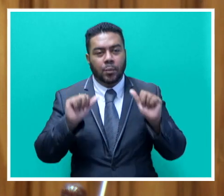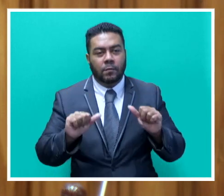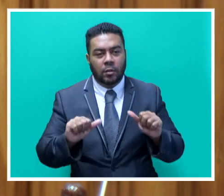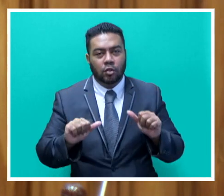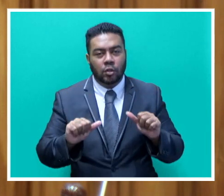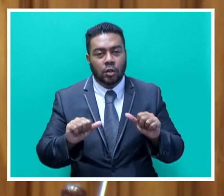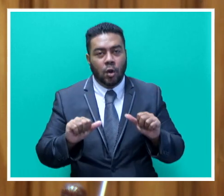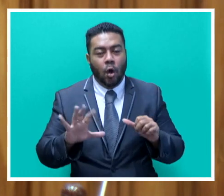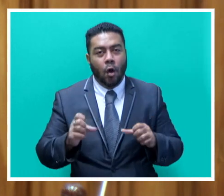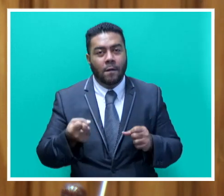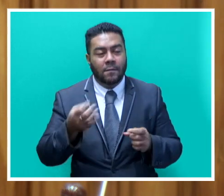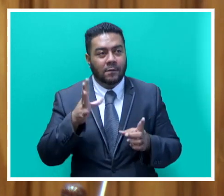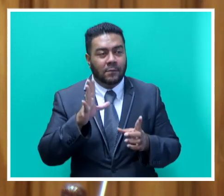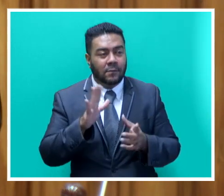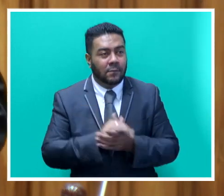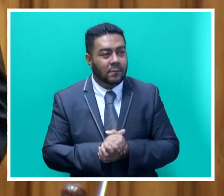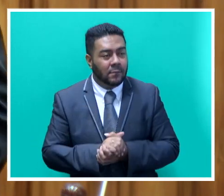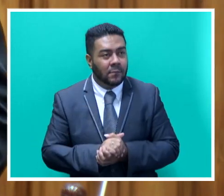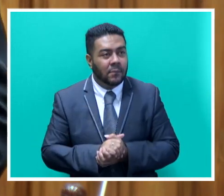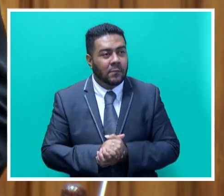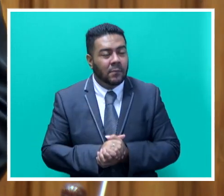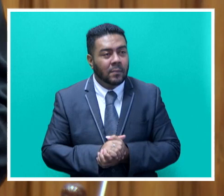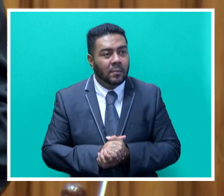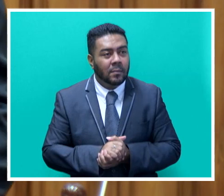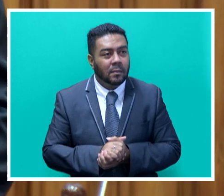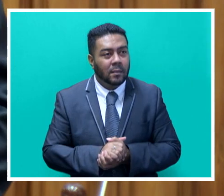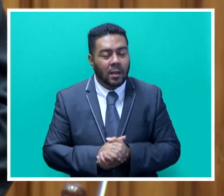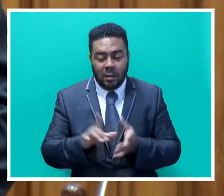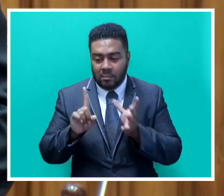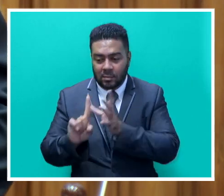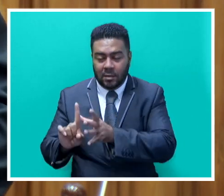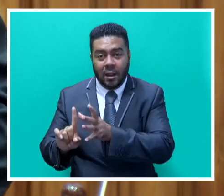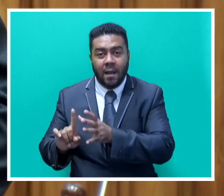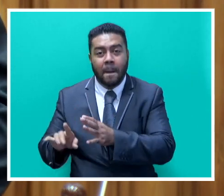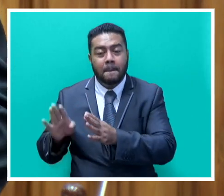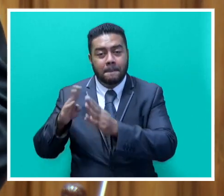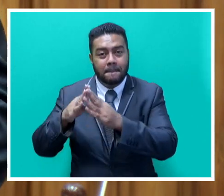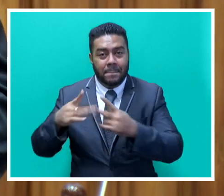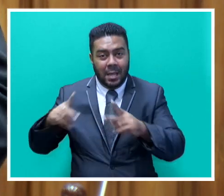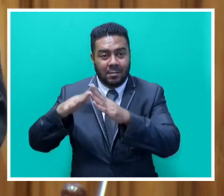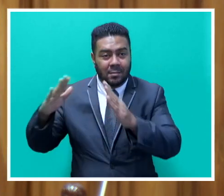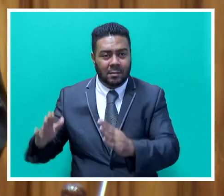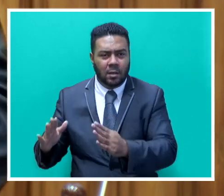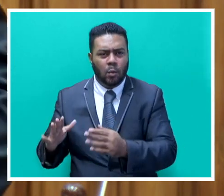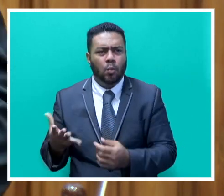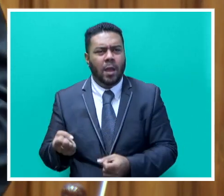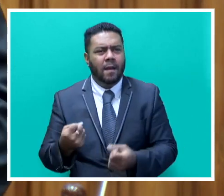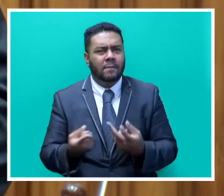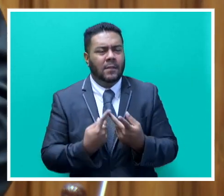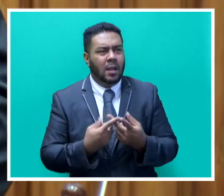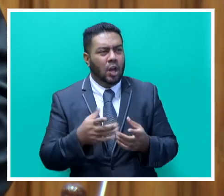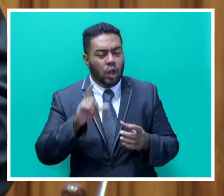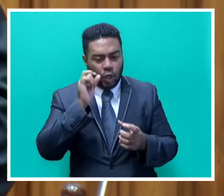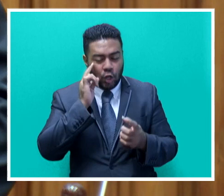everyone. We had activated our quarantine facilities and designated isolation facilities to ensure that. We had mandatory curfew hours,